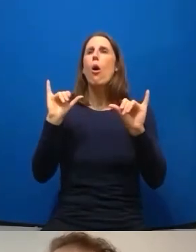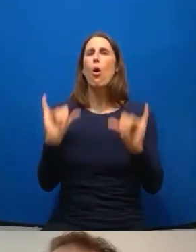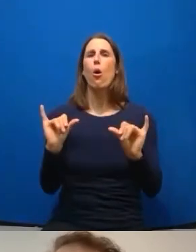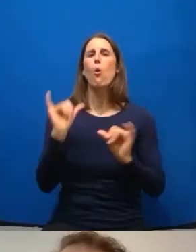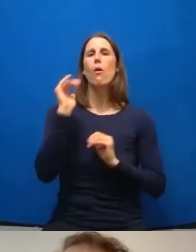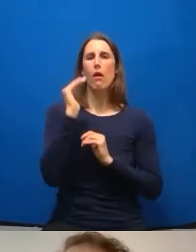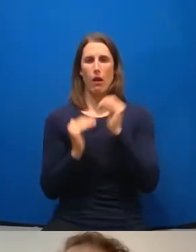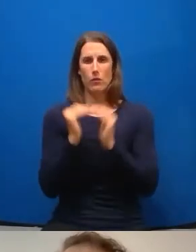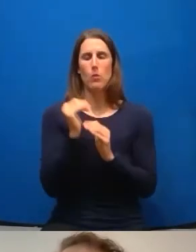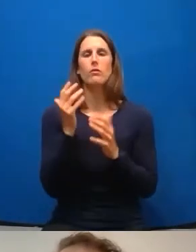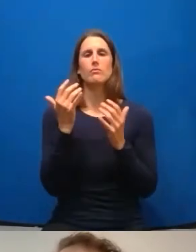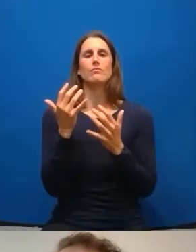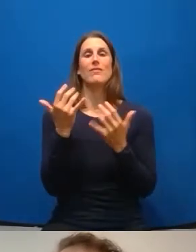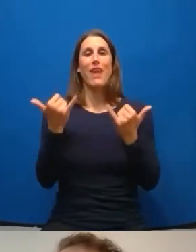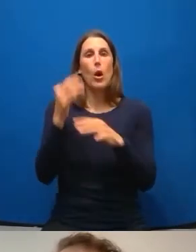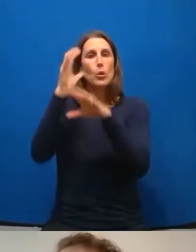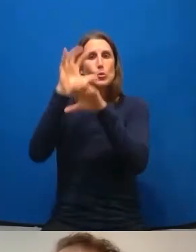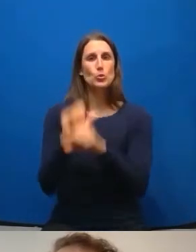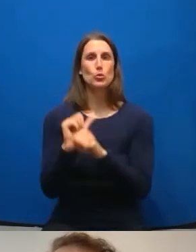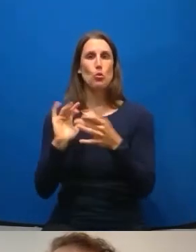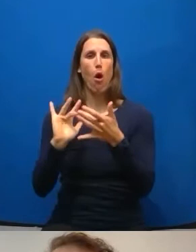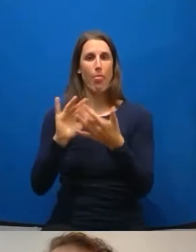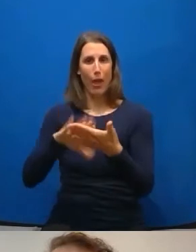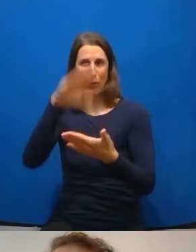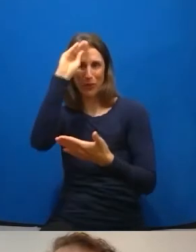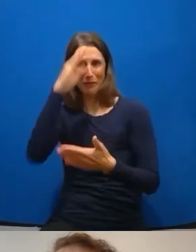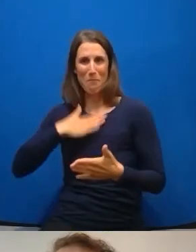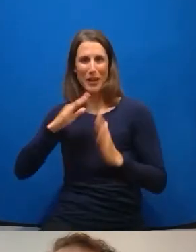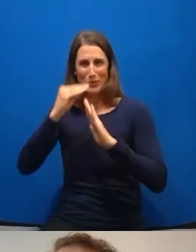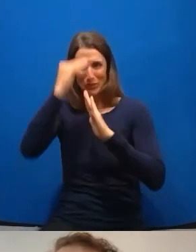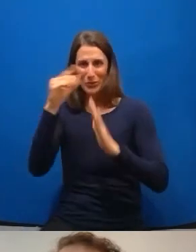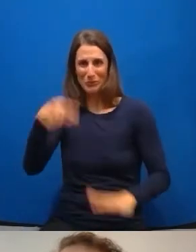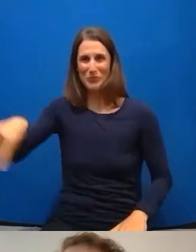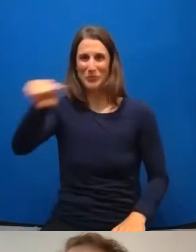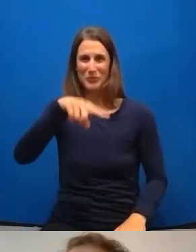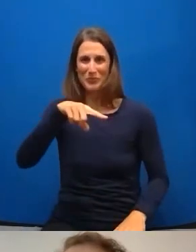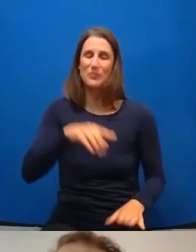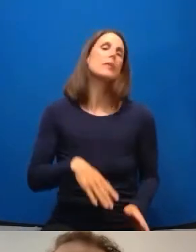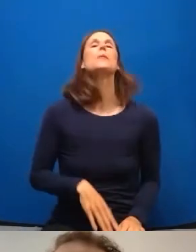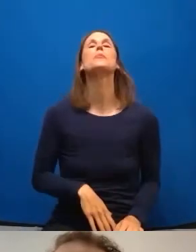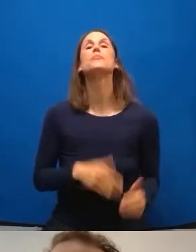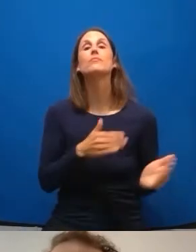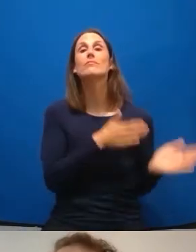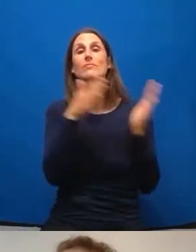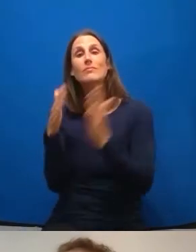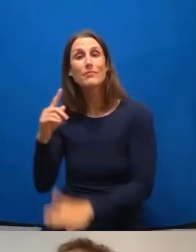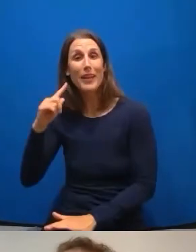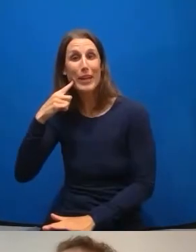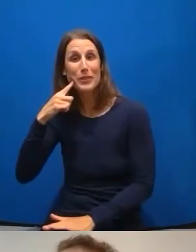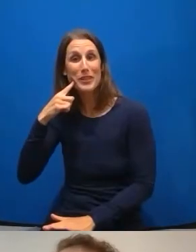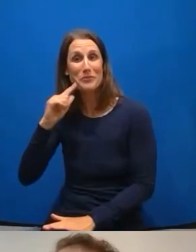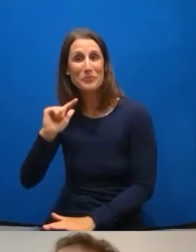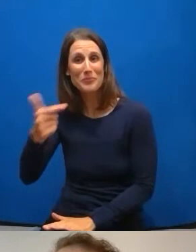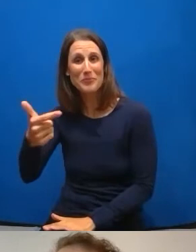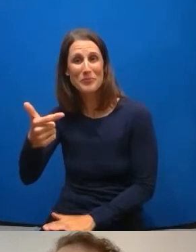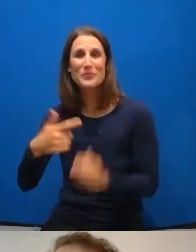model. Great. Cool. How about you, Adrian? I think for me,